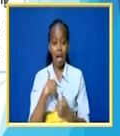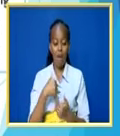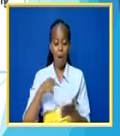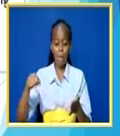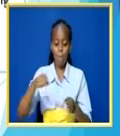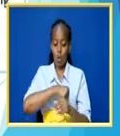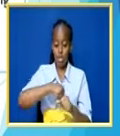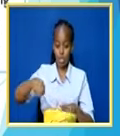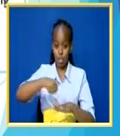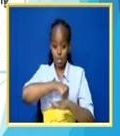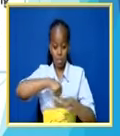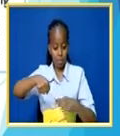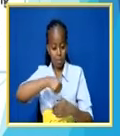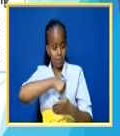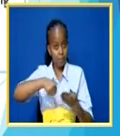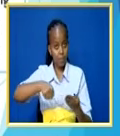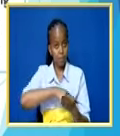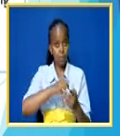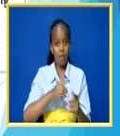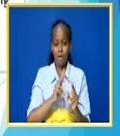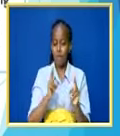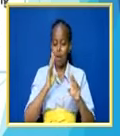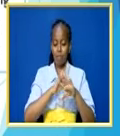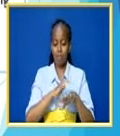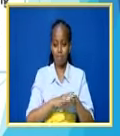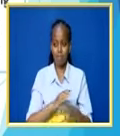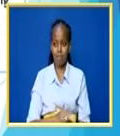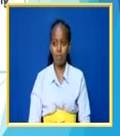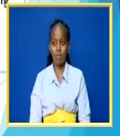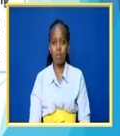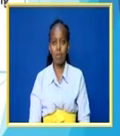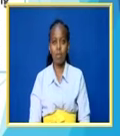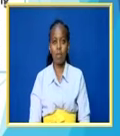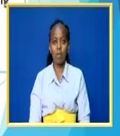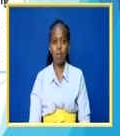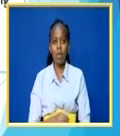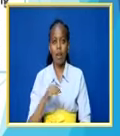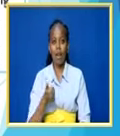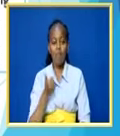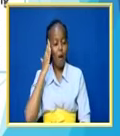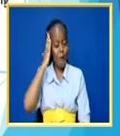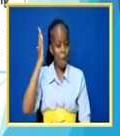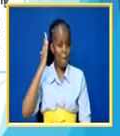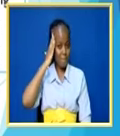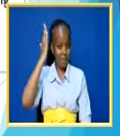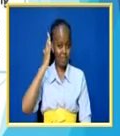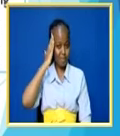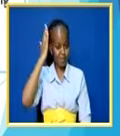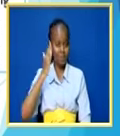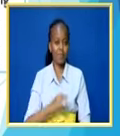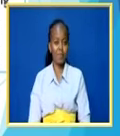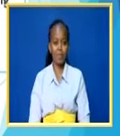you had found. Mm-hmm. That one. Yeah. That was very good. Uh-huh. We go to combing. Uh-huh.